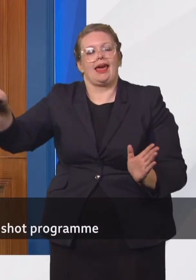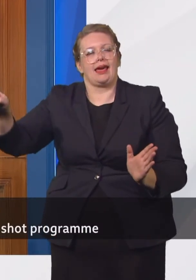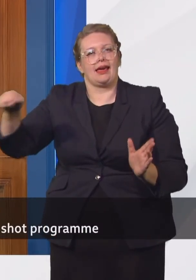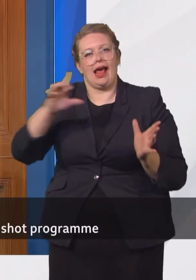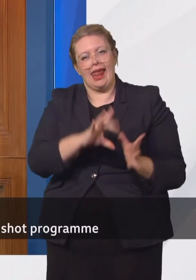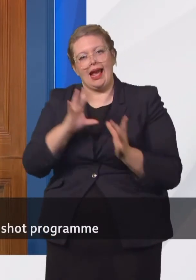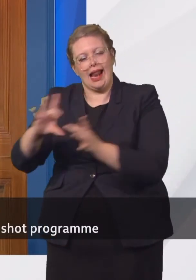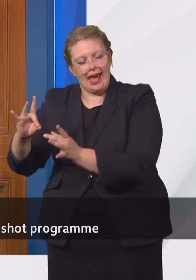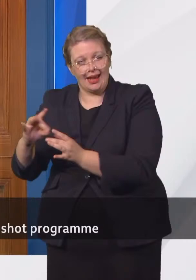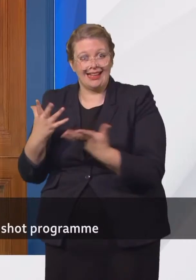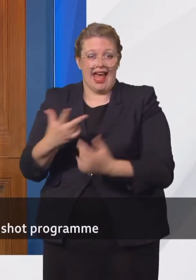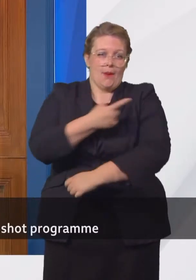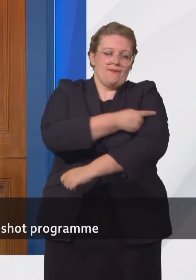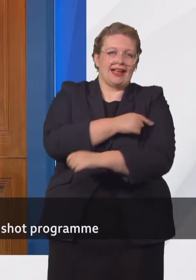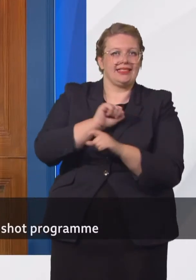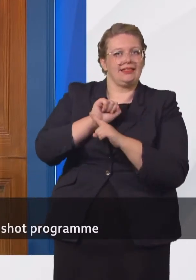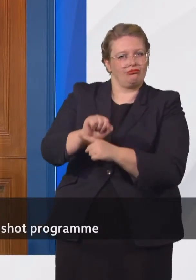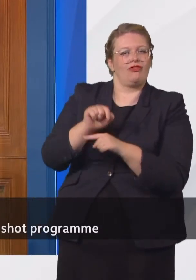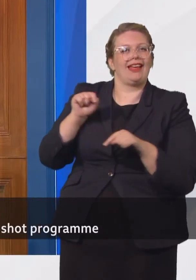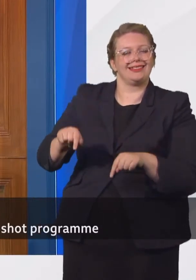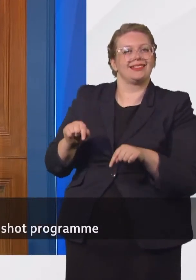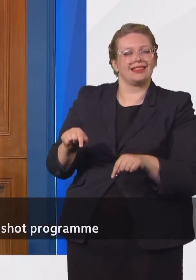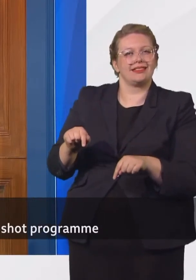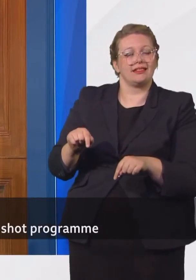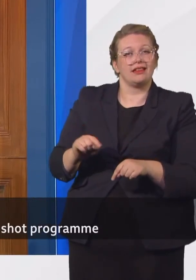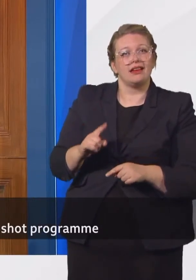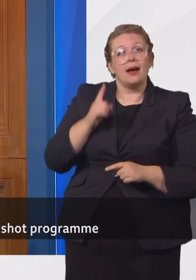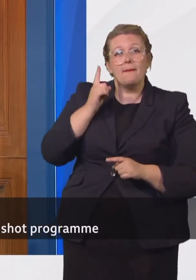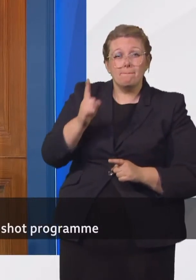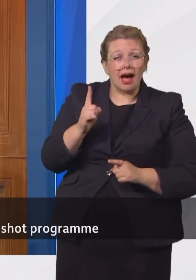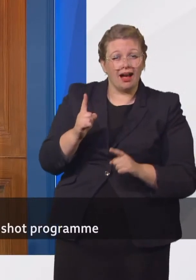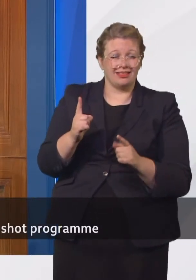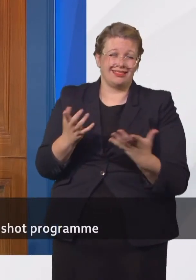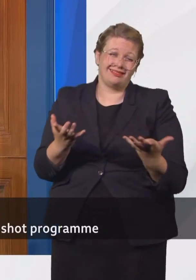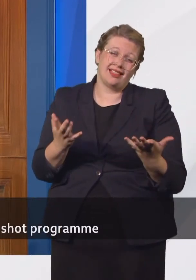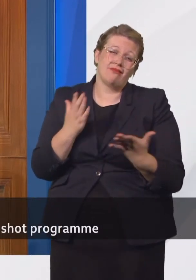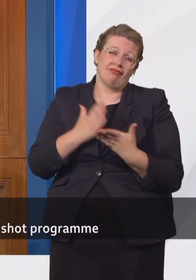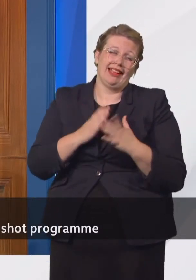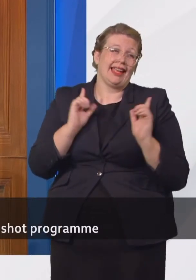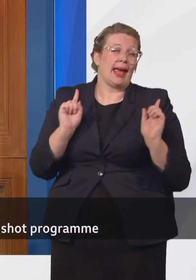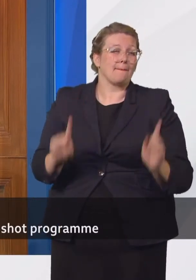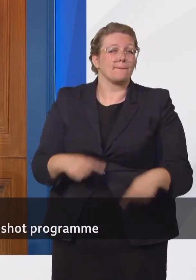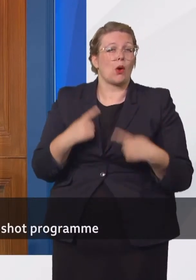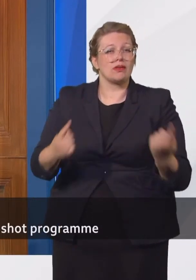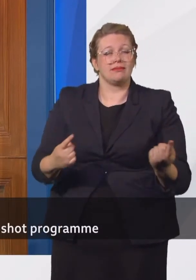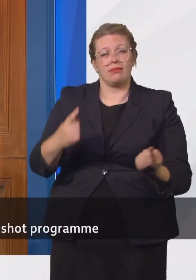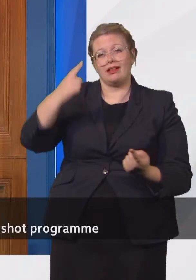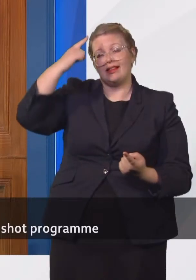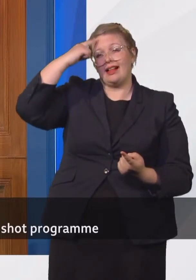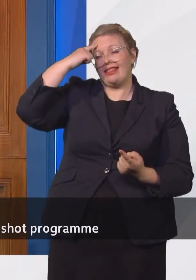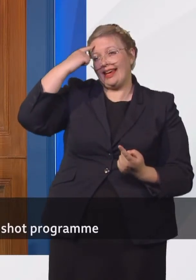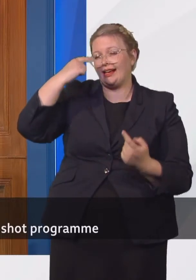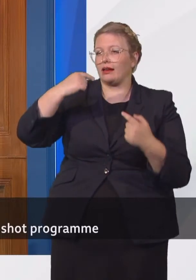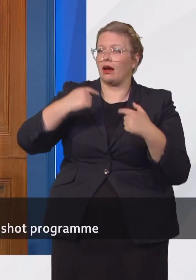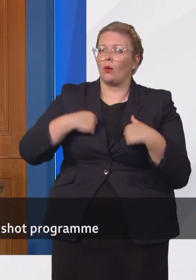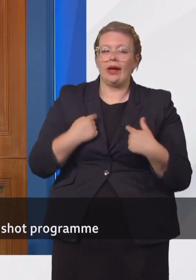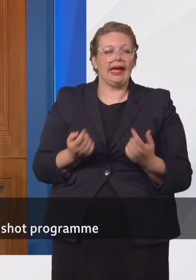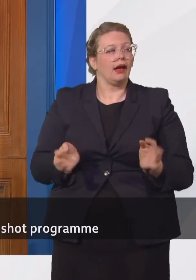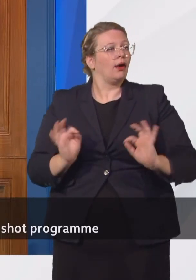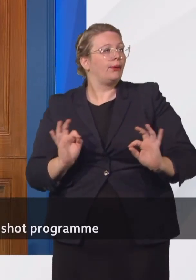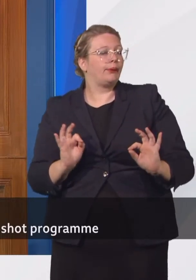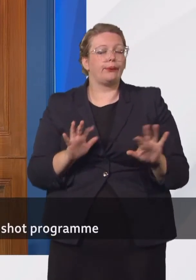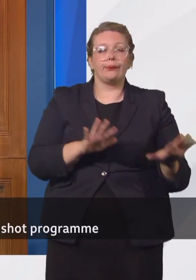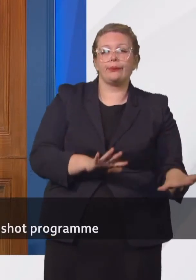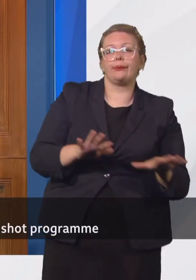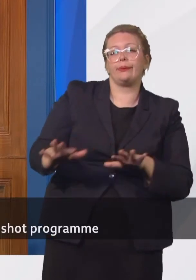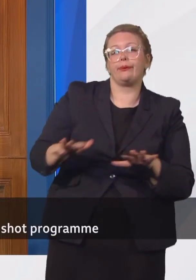it's inconceivable to think that we would go from a period of relative calm, which is where we